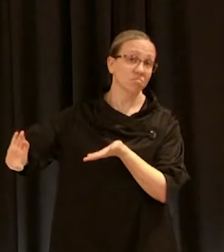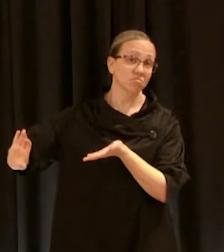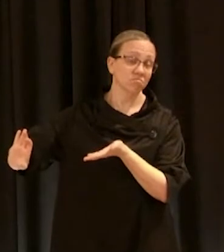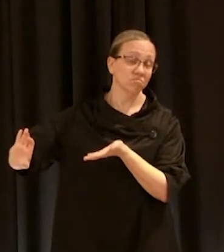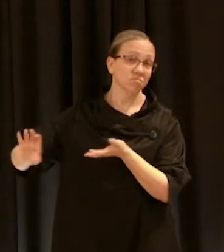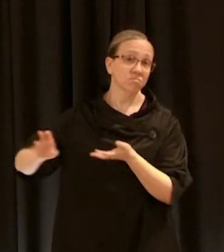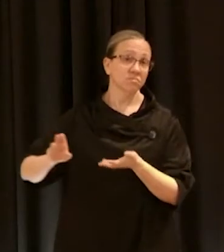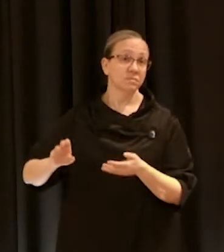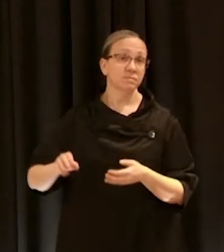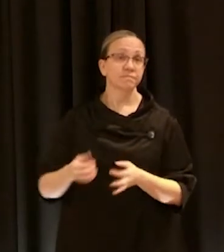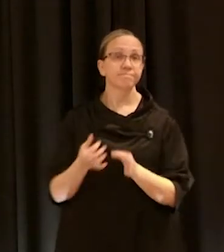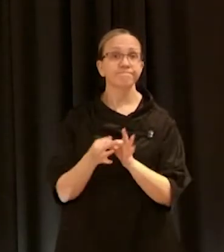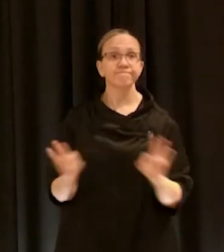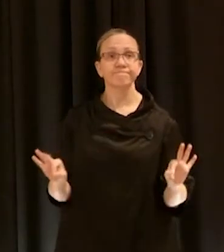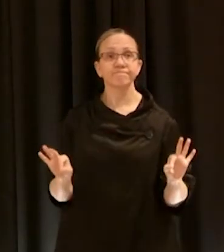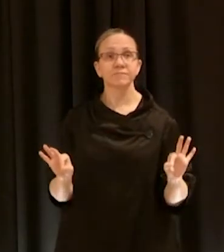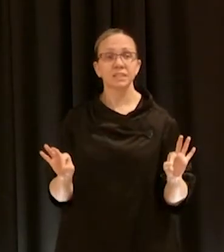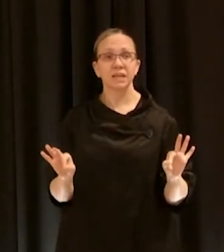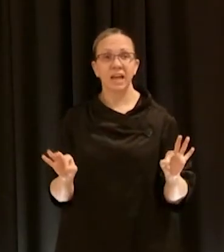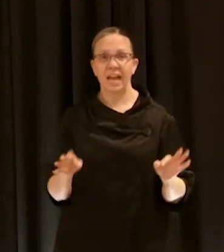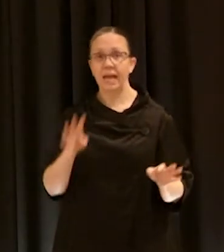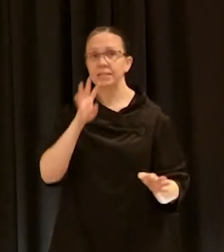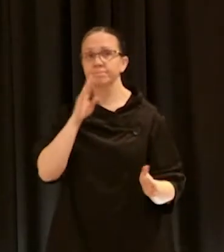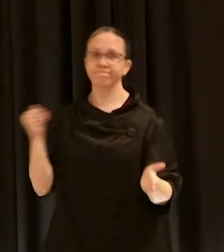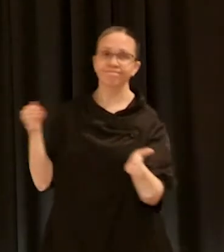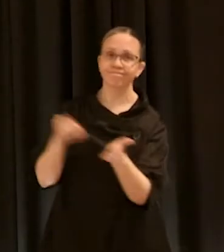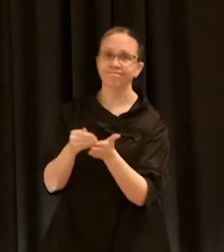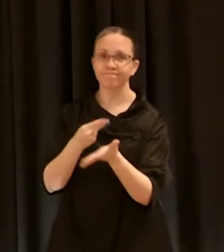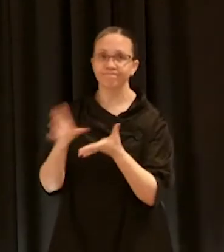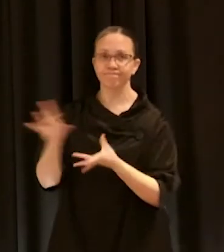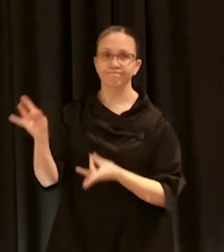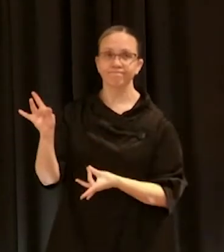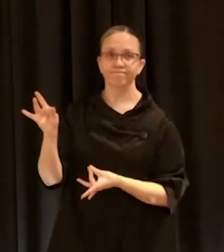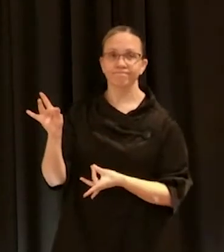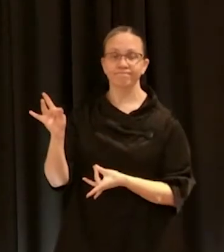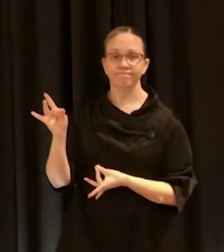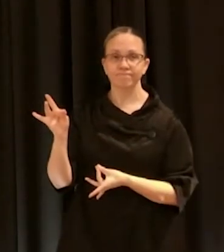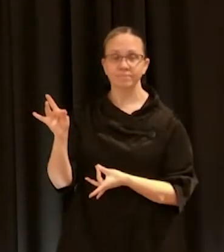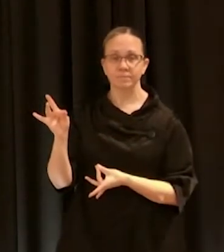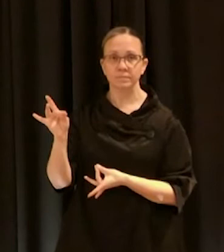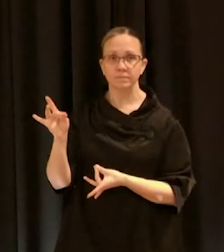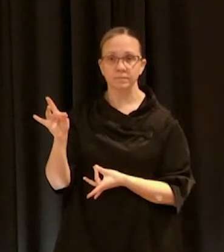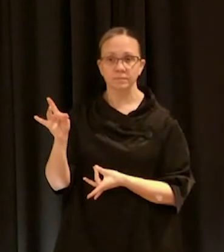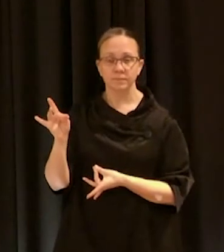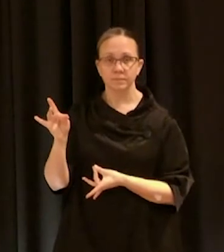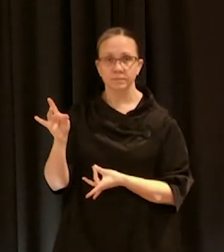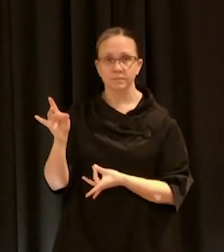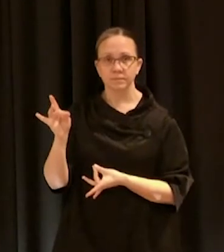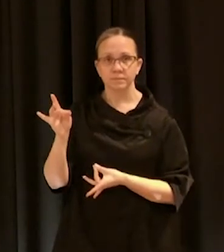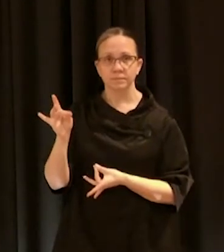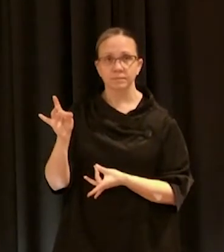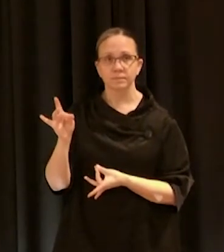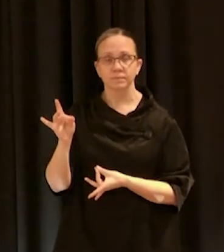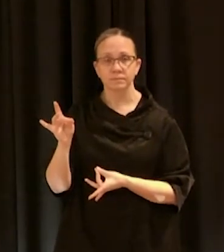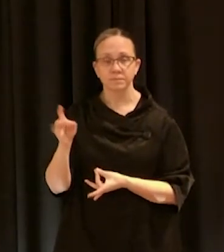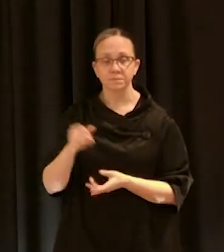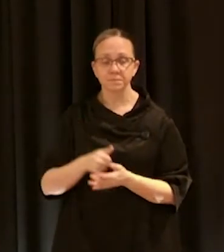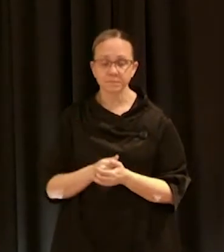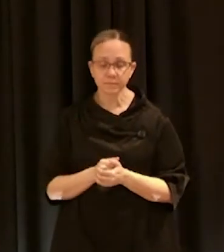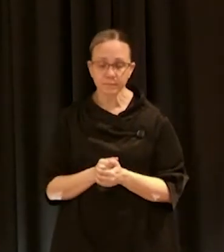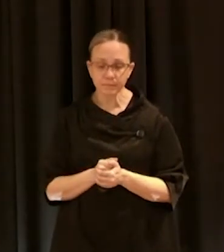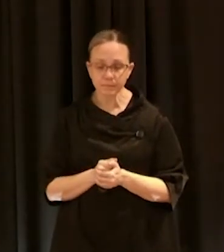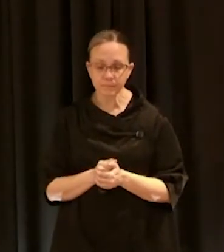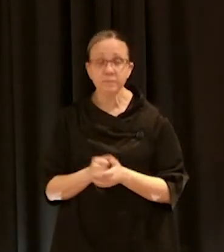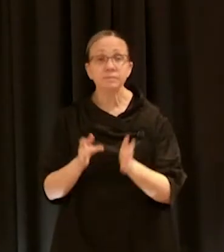truth, and here's another phrase for it, and has blasphemed the Holy Ghost. And they have seared their conscience with a hot iron, is what the Bible